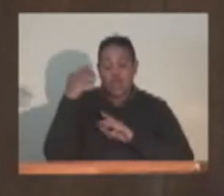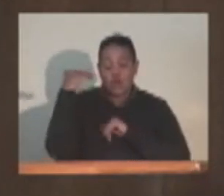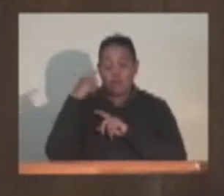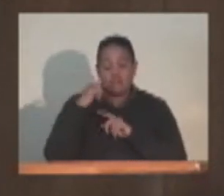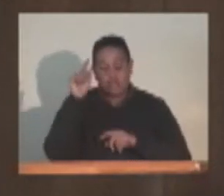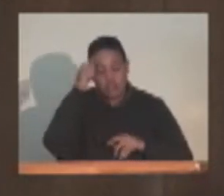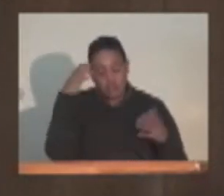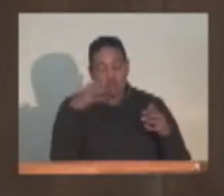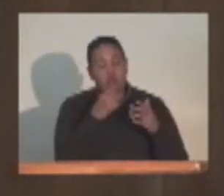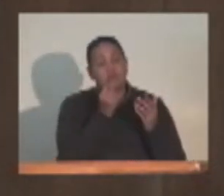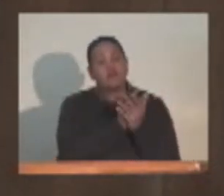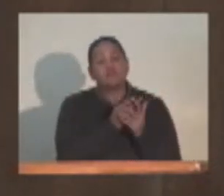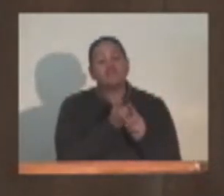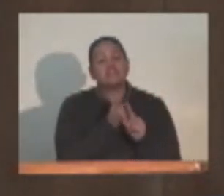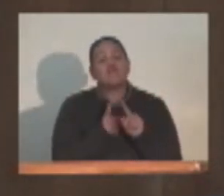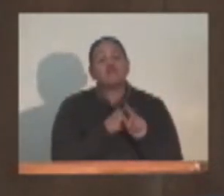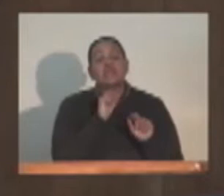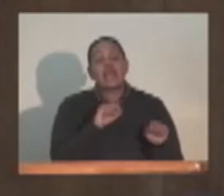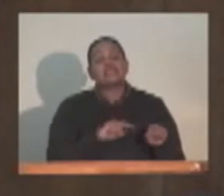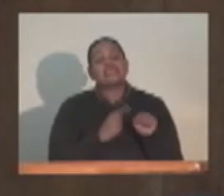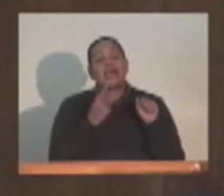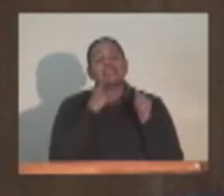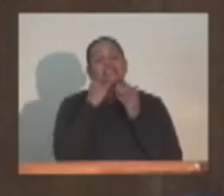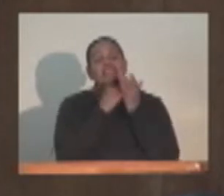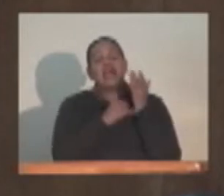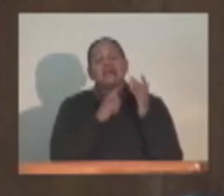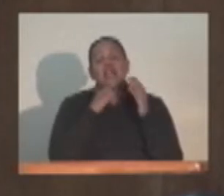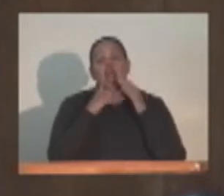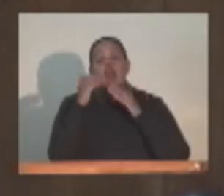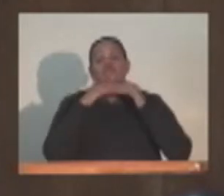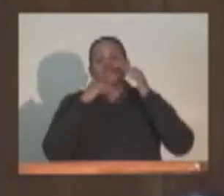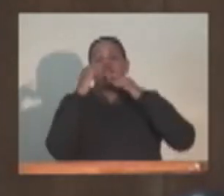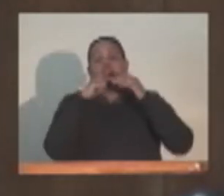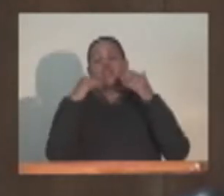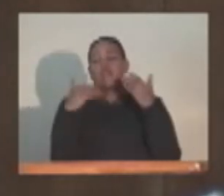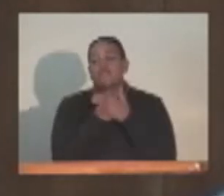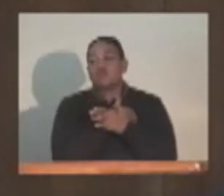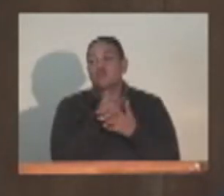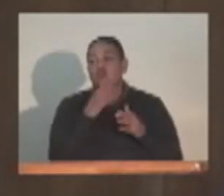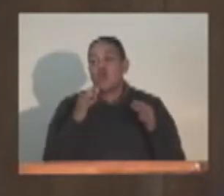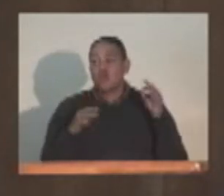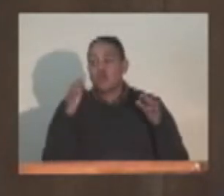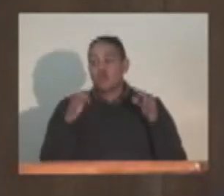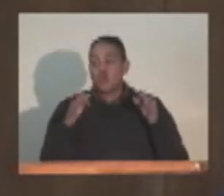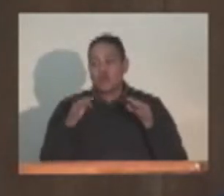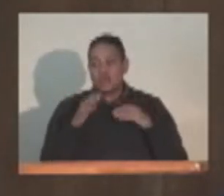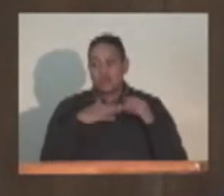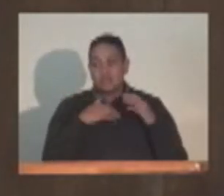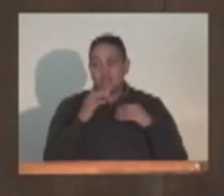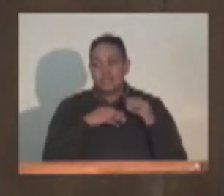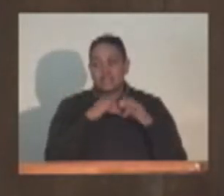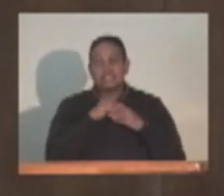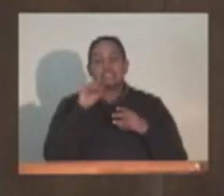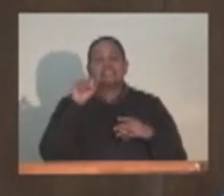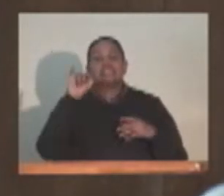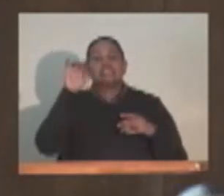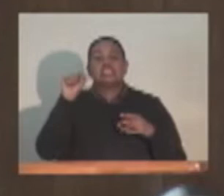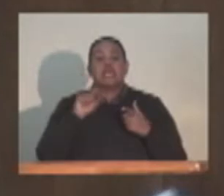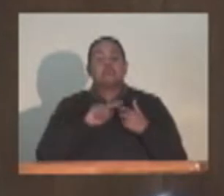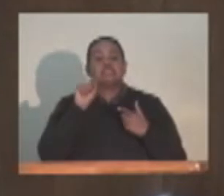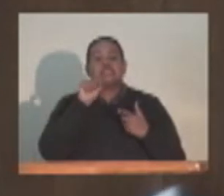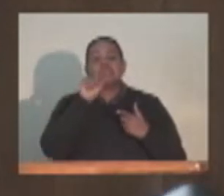Cabinet approving that we can start the design and construction of new court complexes in St. James,